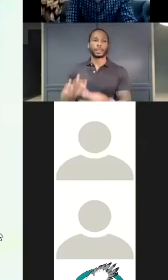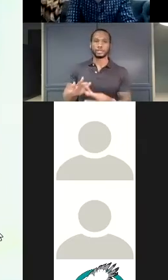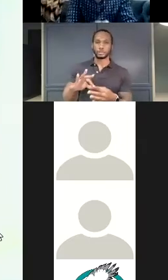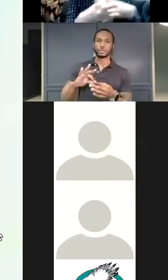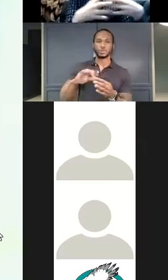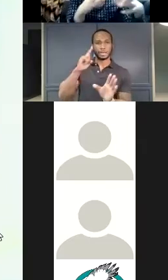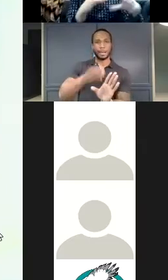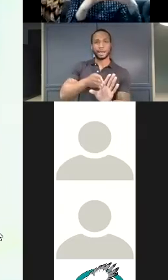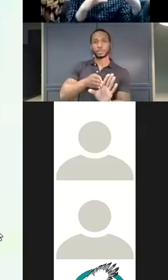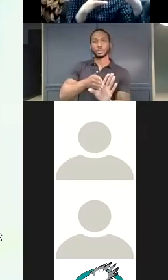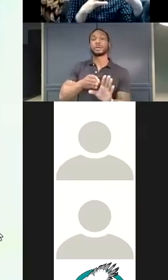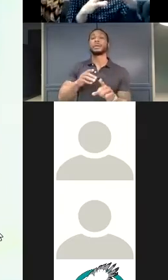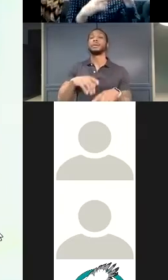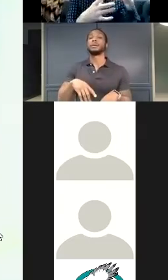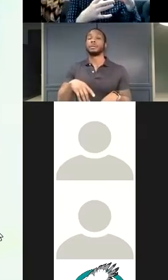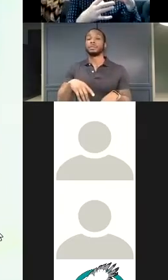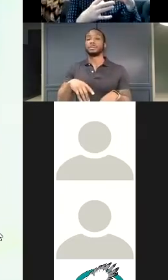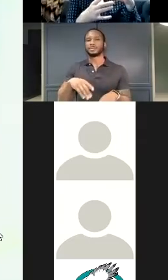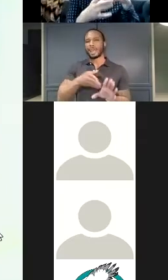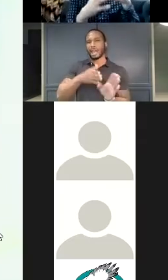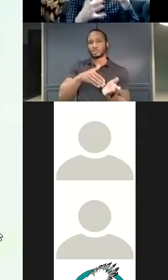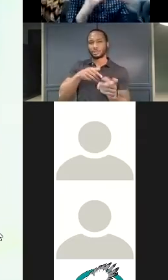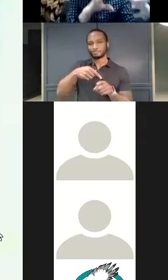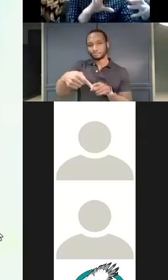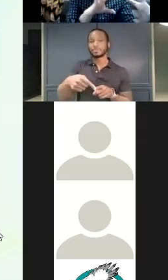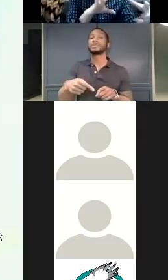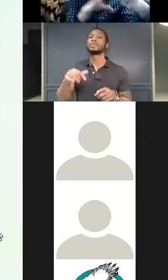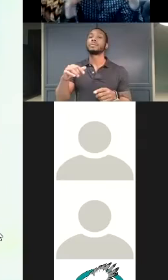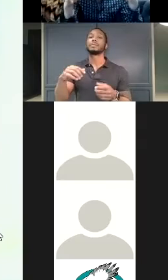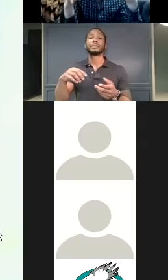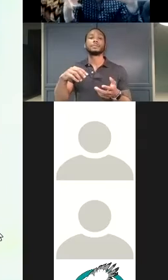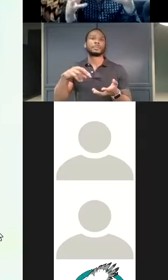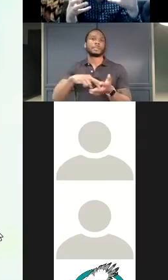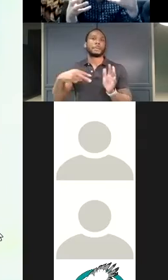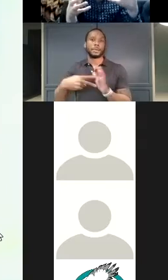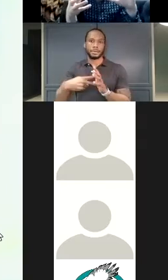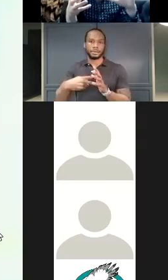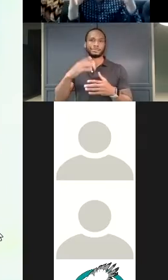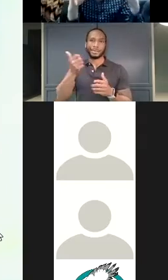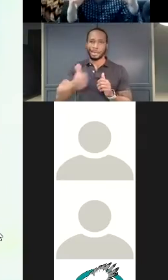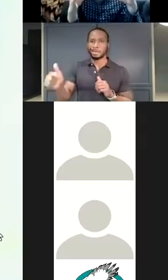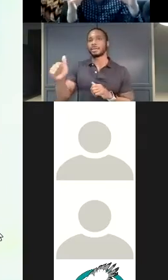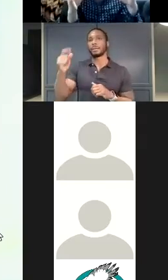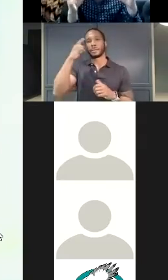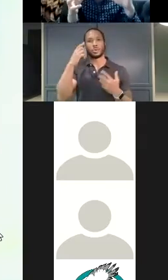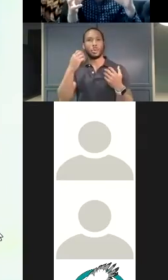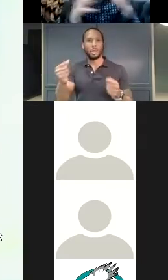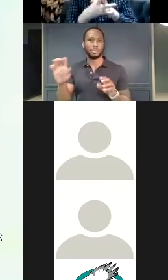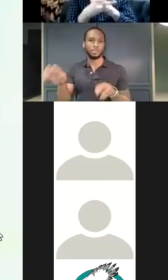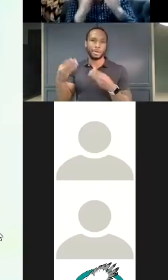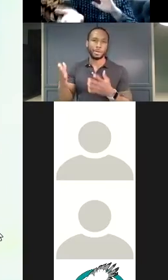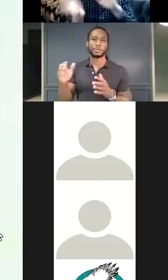but really, so when I'm saying that, I'm kind of encompassing any mental health provider who can diagnose and